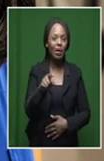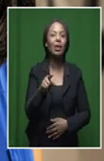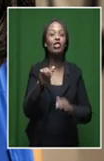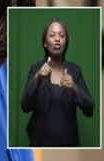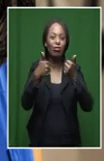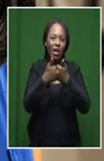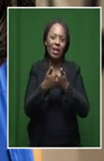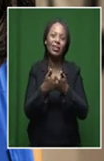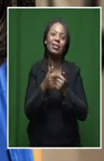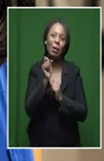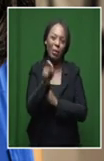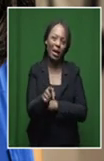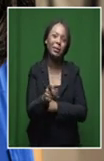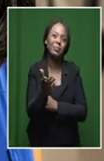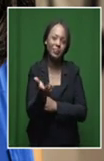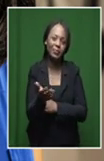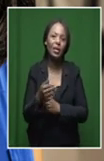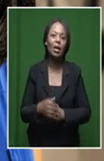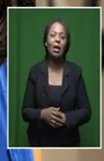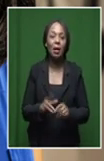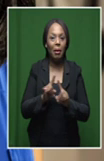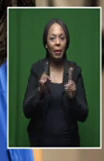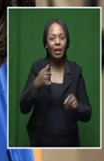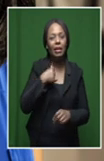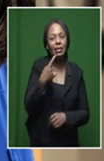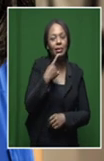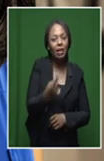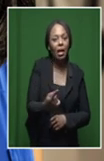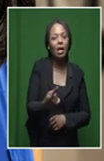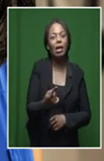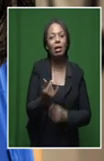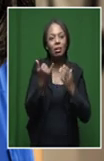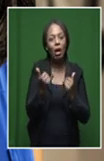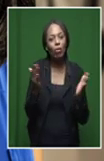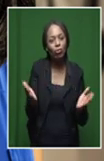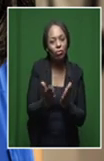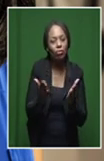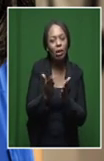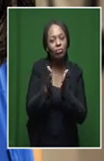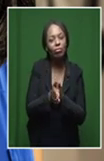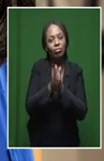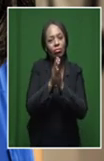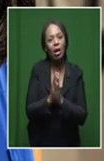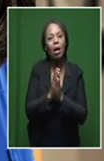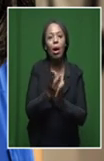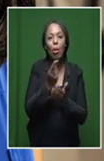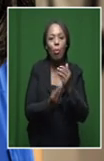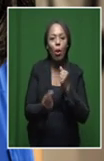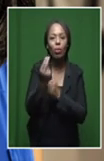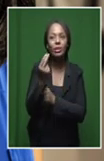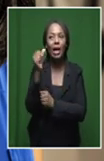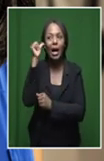challenge. But so as I say, we're really encouraging both adults